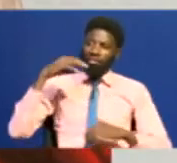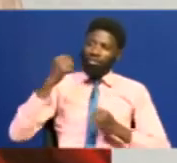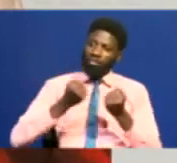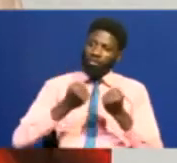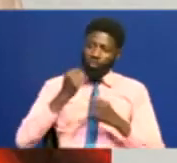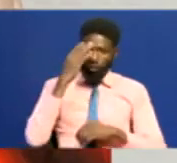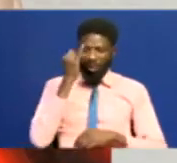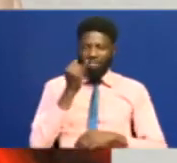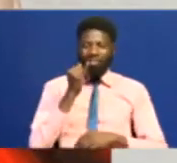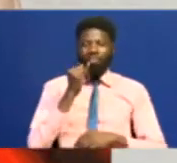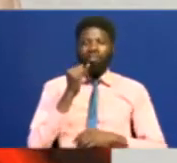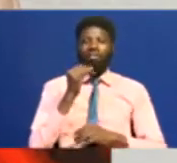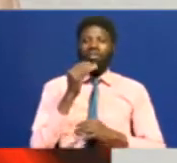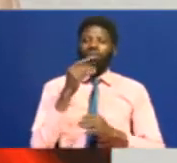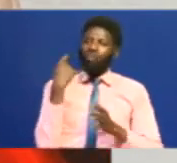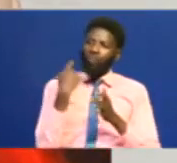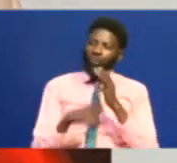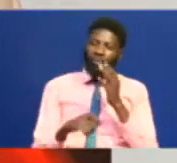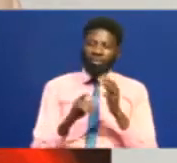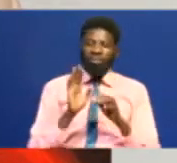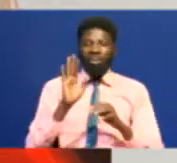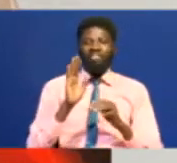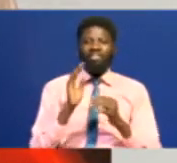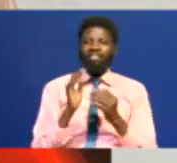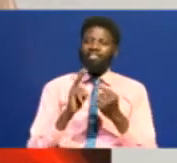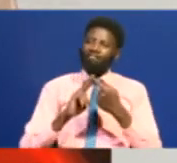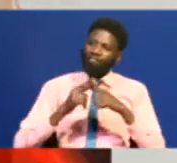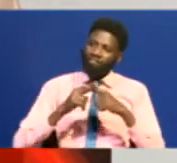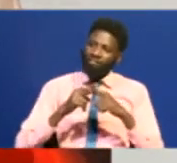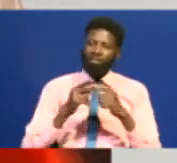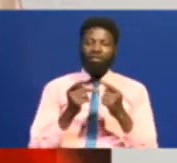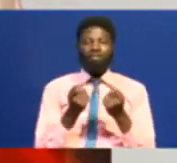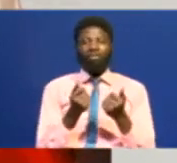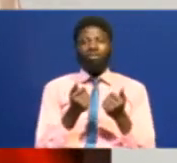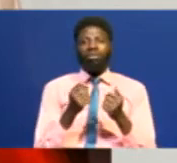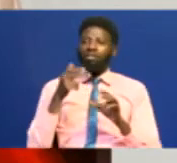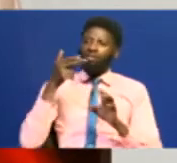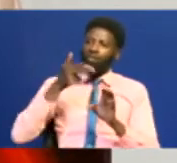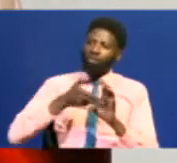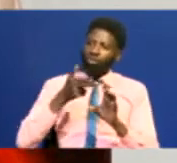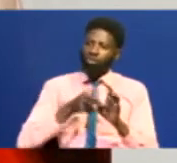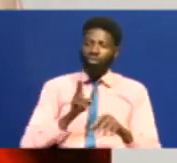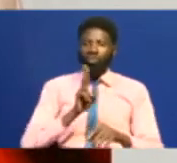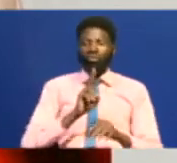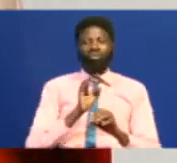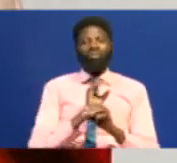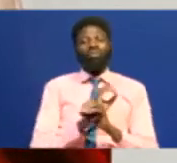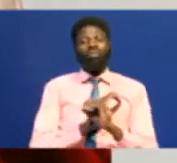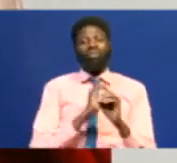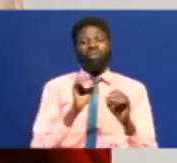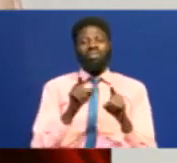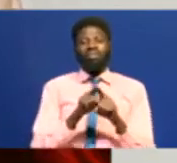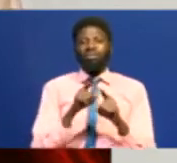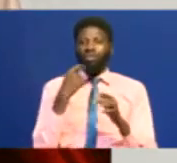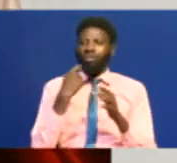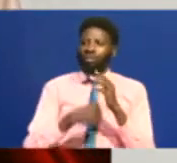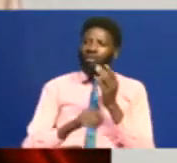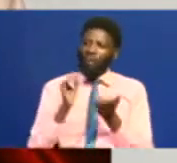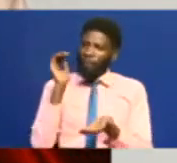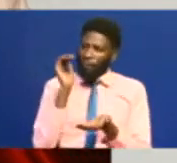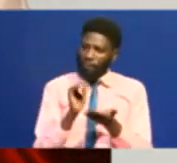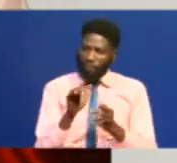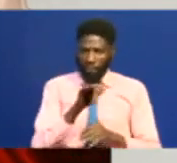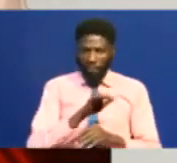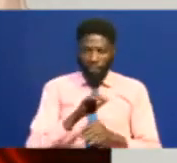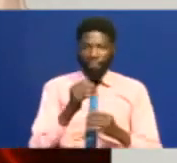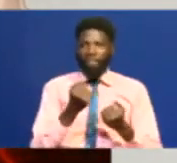have less maintenance costs and also, well, they're not using fuel, so not really fuel efficient, but less cost in terms of their mobility. Okay.